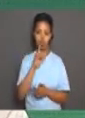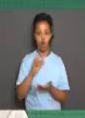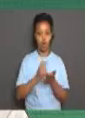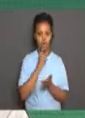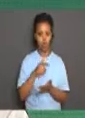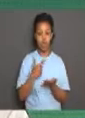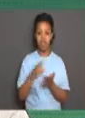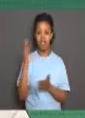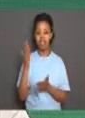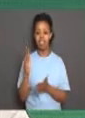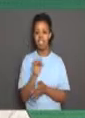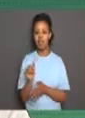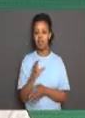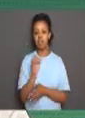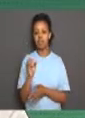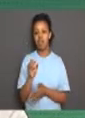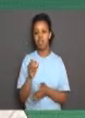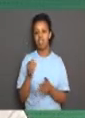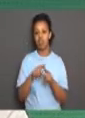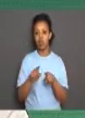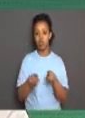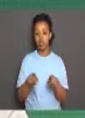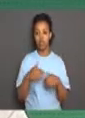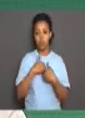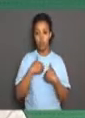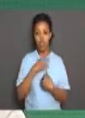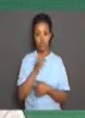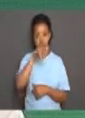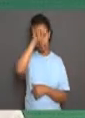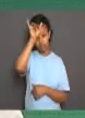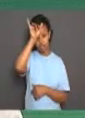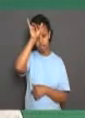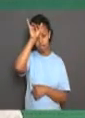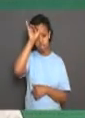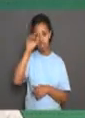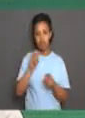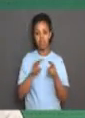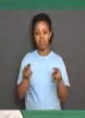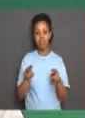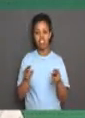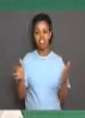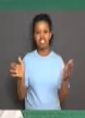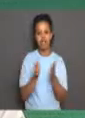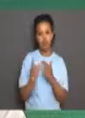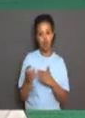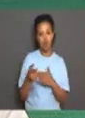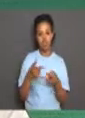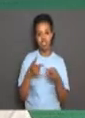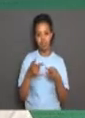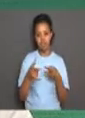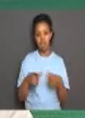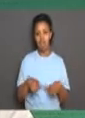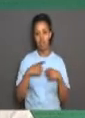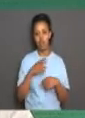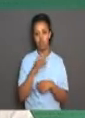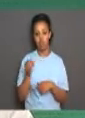and differences suggest that monkeys and cows are more closely related ancestrally